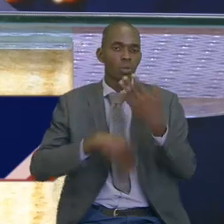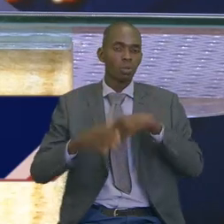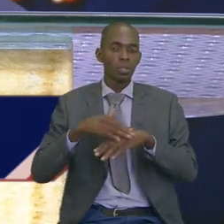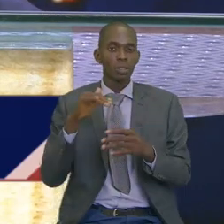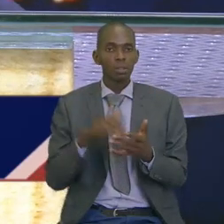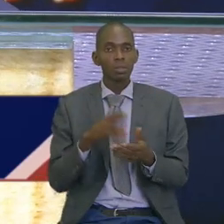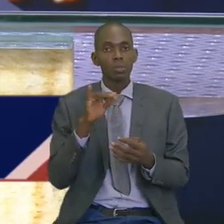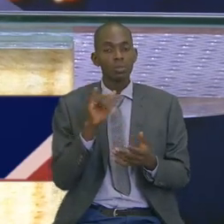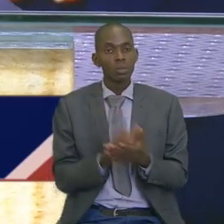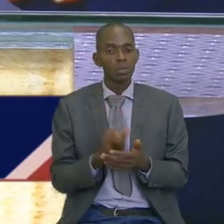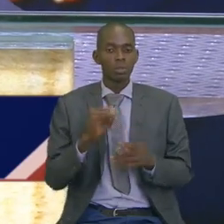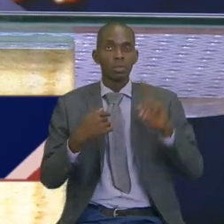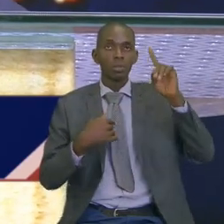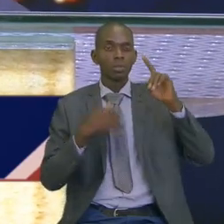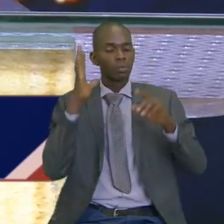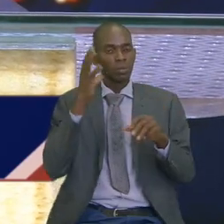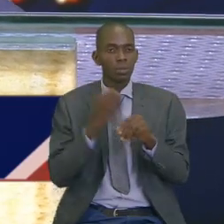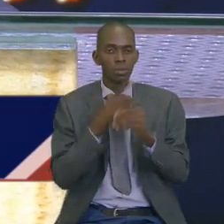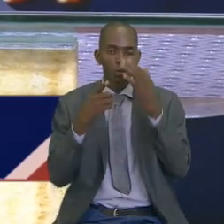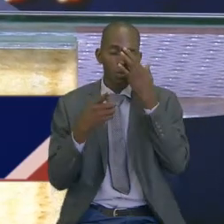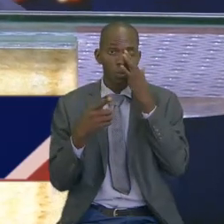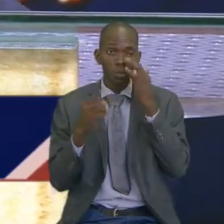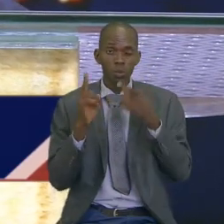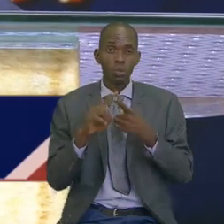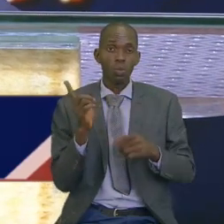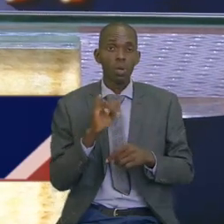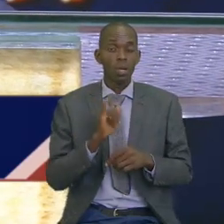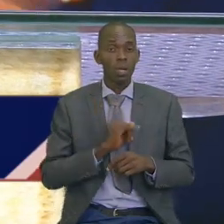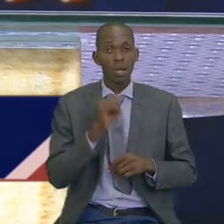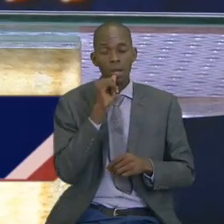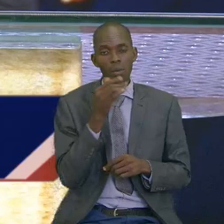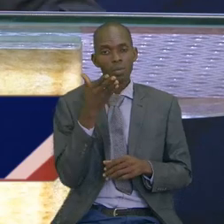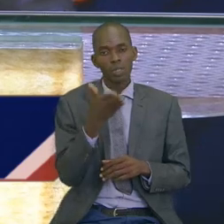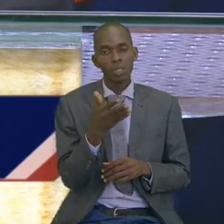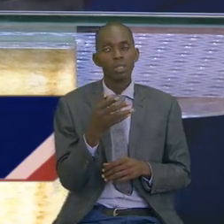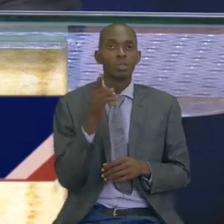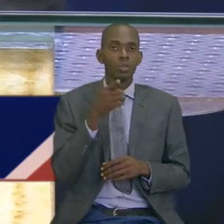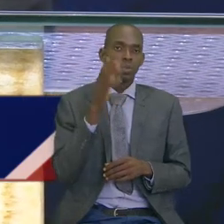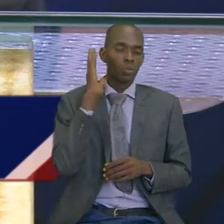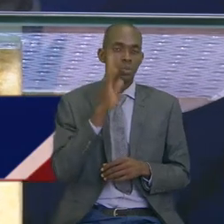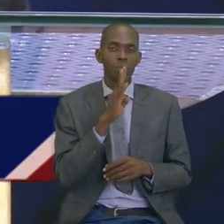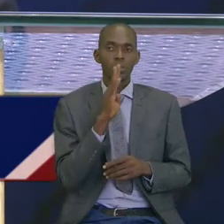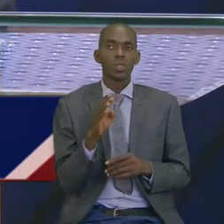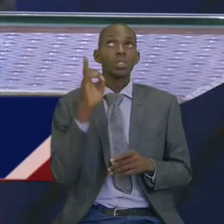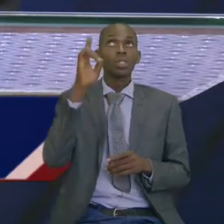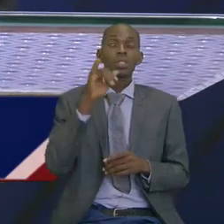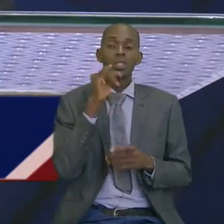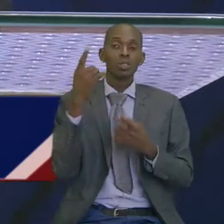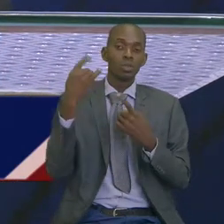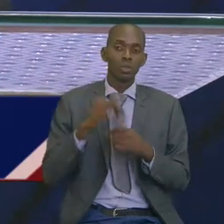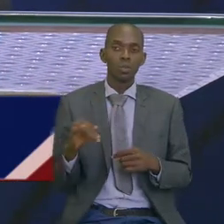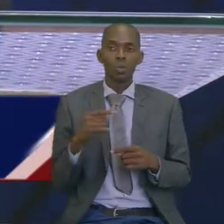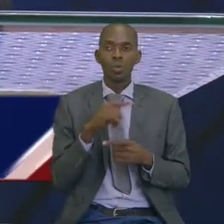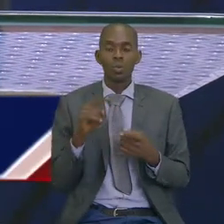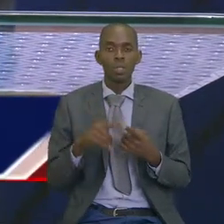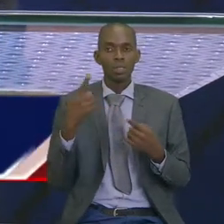so that I will take you to where I am. Where I am, there you'll be. It's coming. The one that the angel said, why look